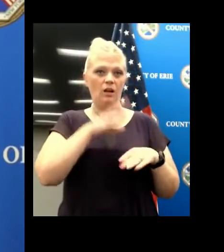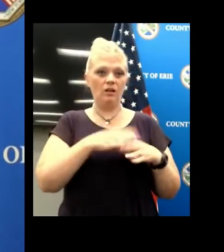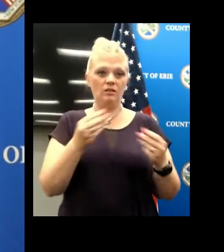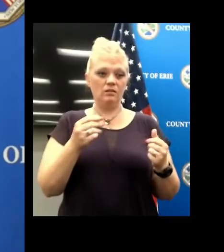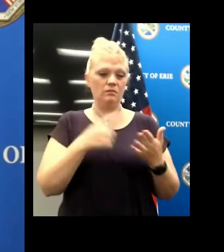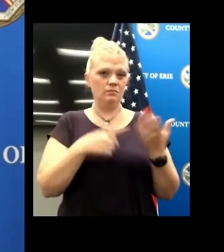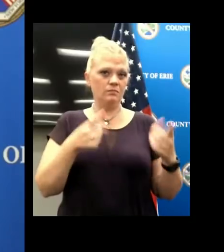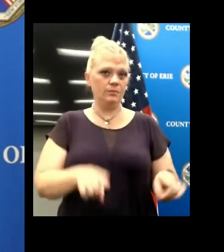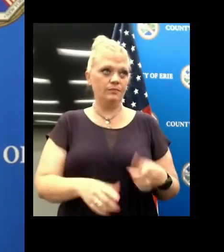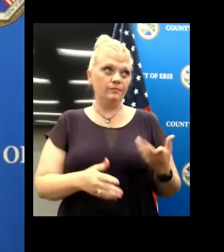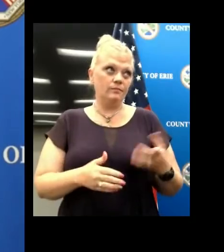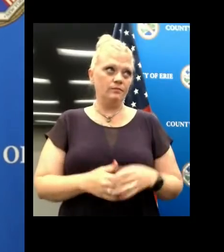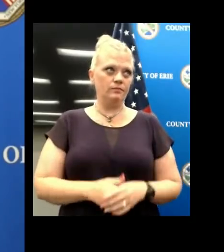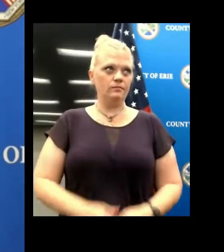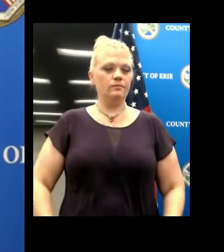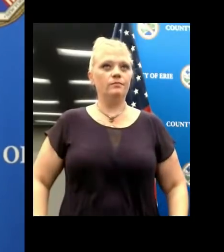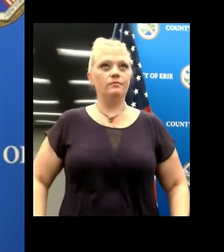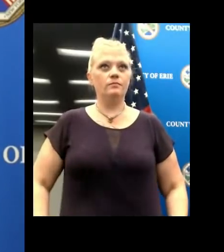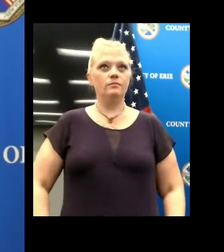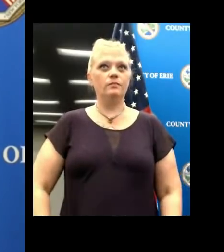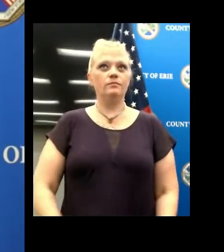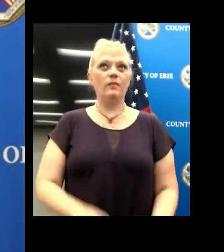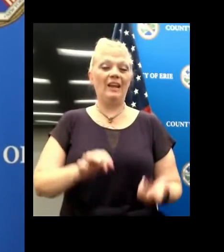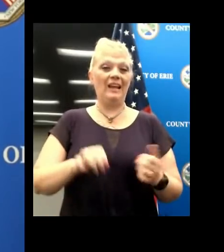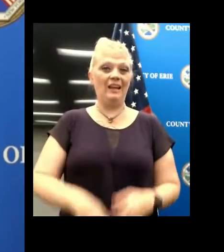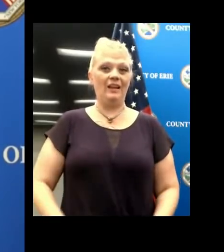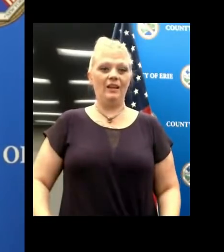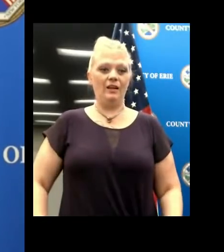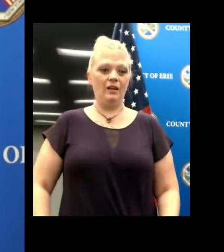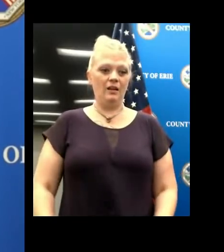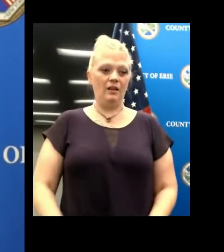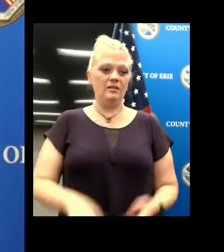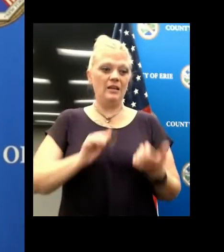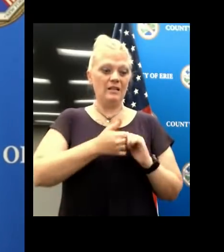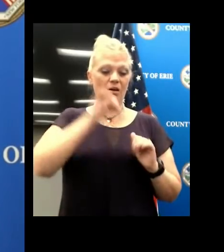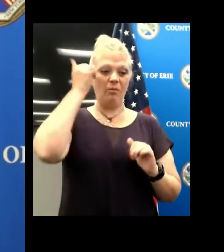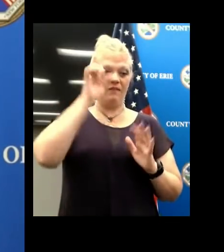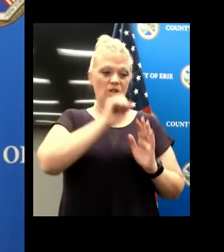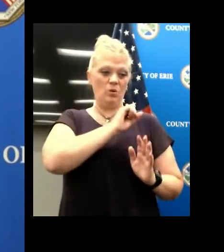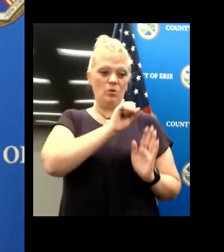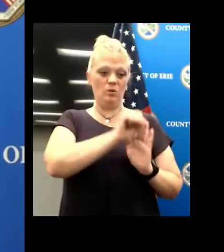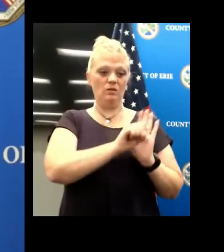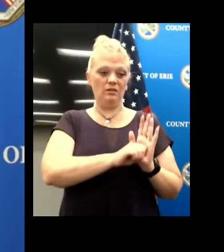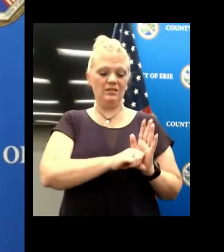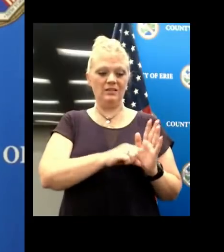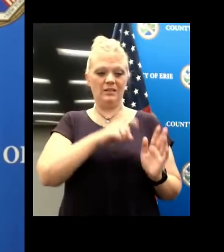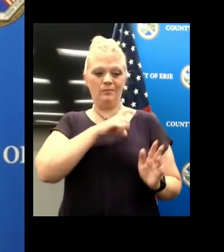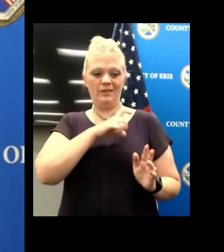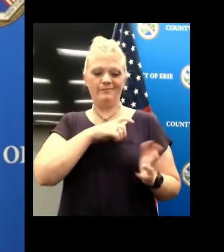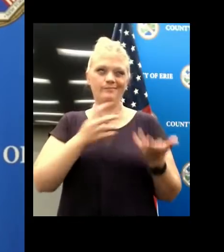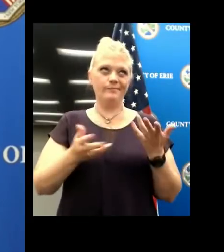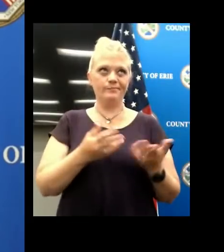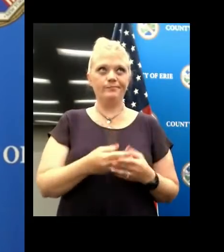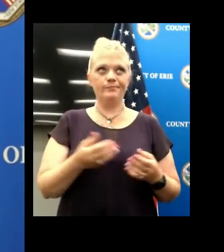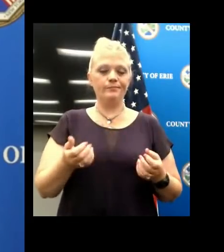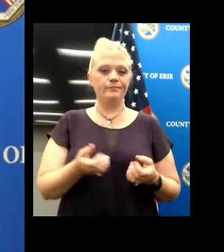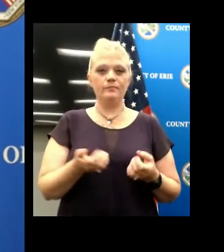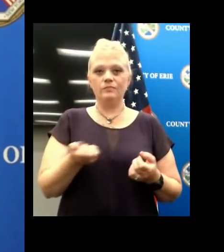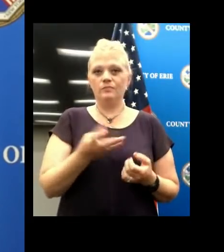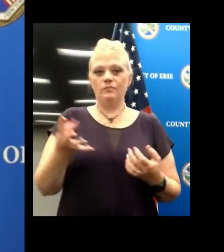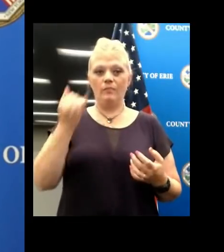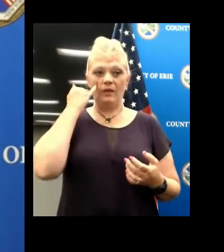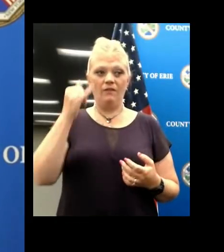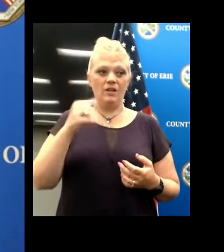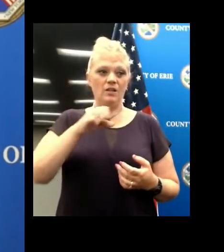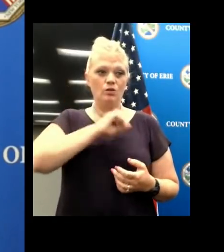happen? And how Buffalo State College is trying to police it? Well, a number of things can happen. If it's associated with a sorority